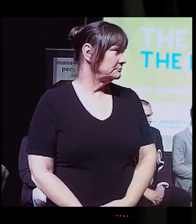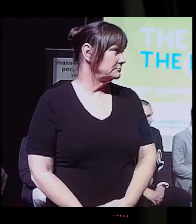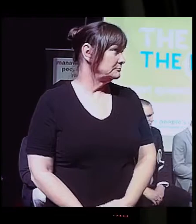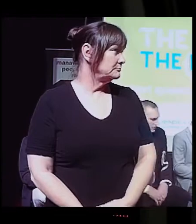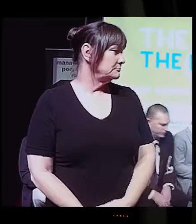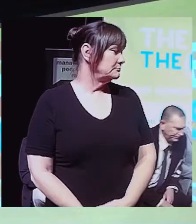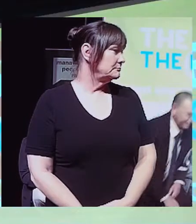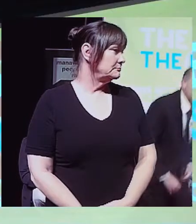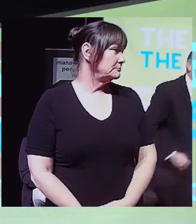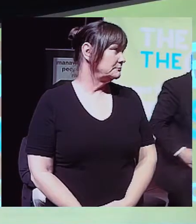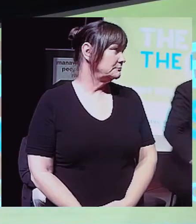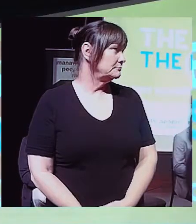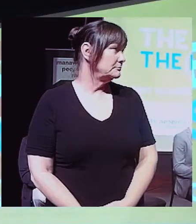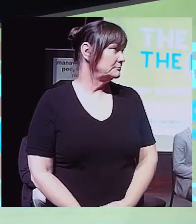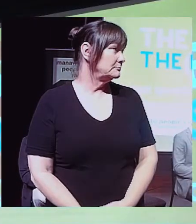Anthony Williams.